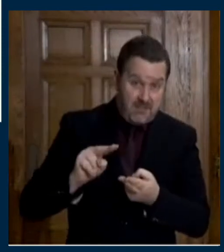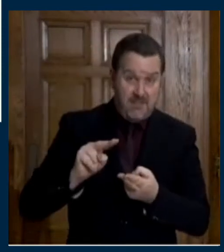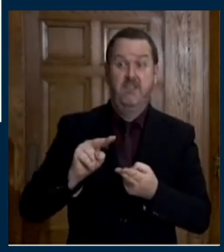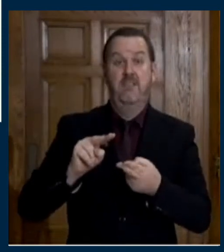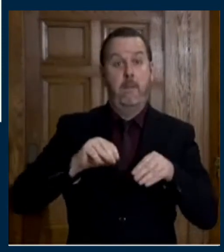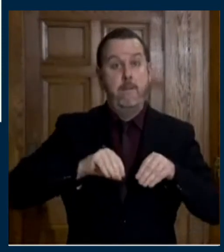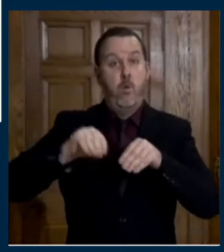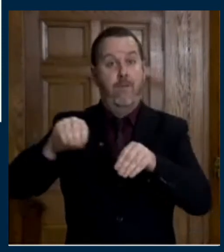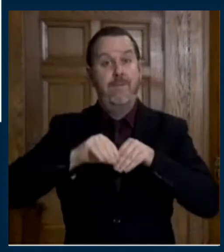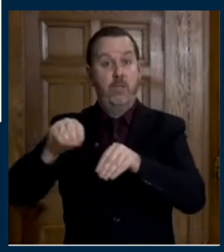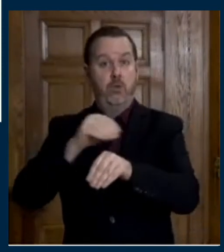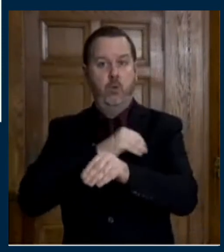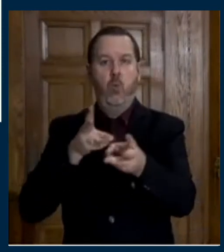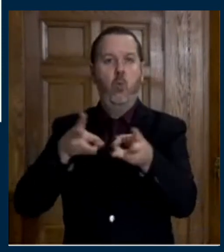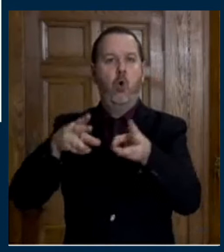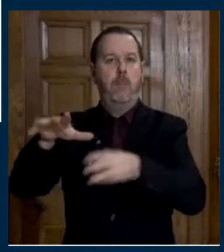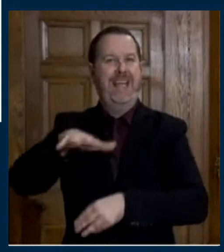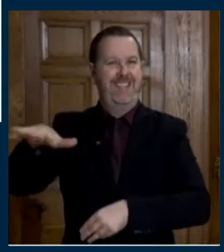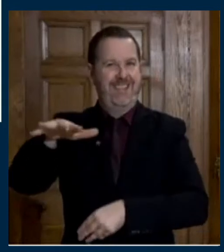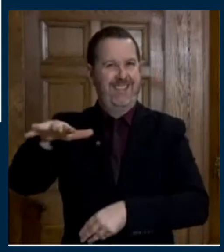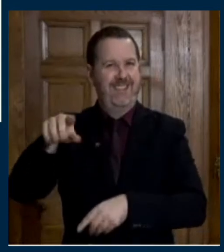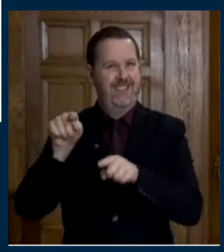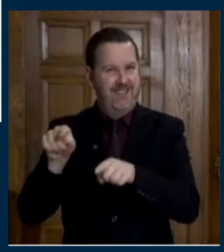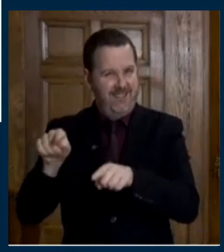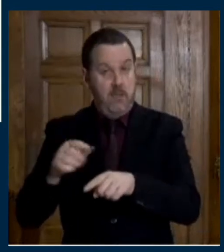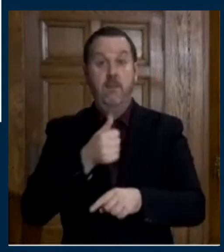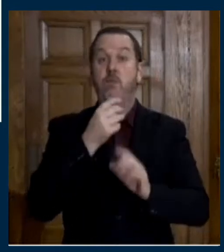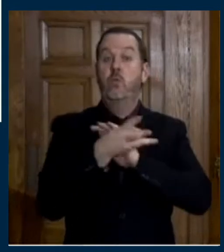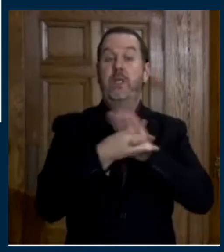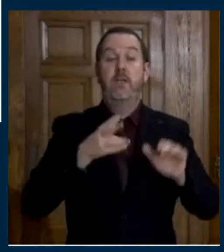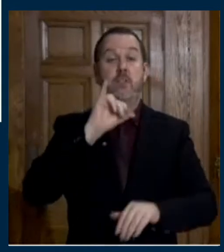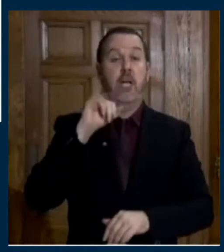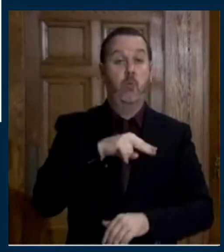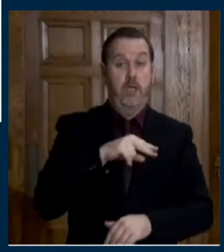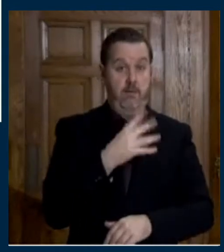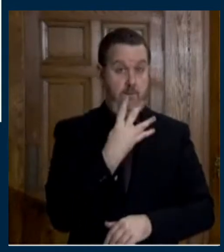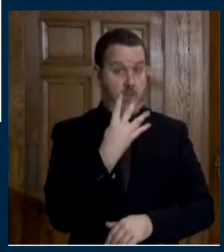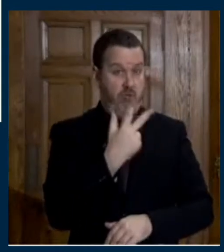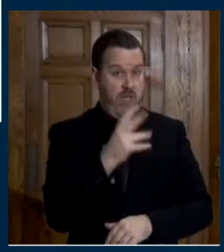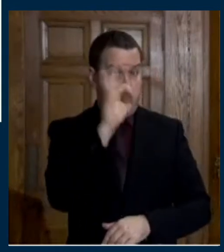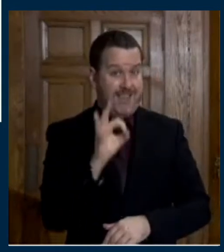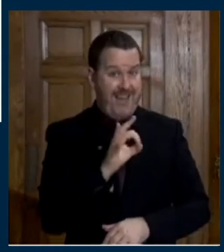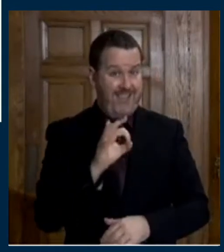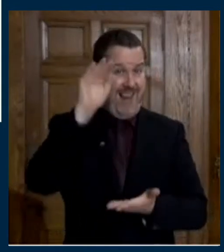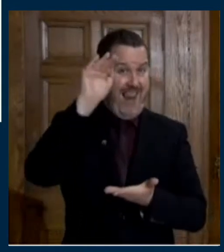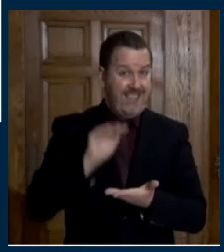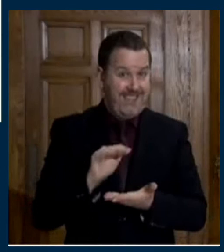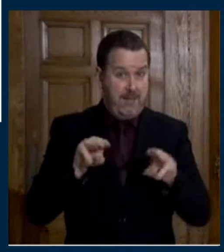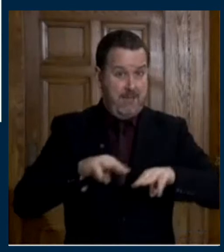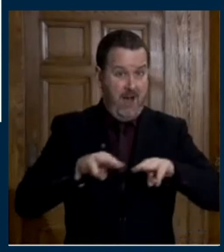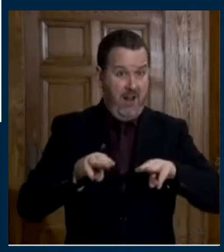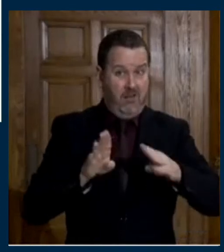movement to the workplace. In the first week in January, we saw a 43% reduction. We're